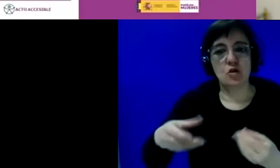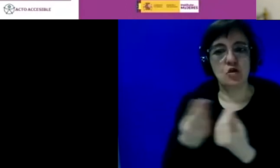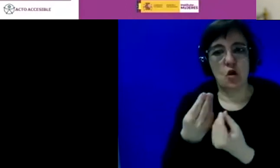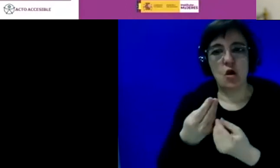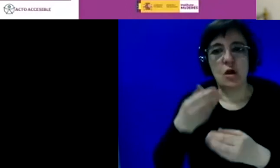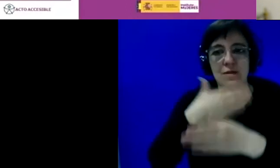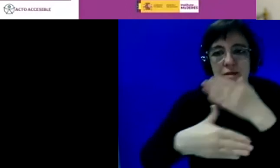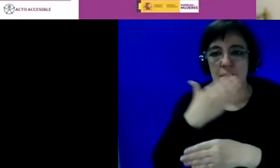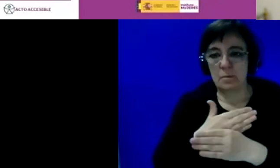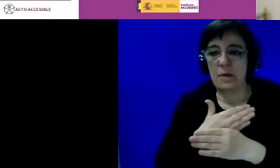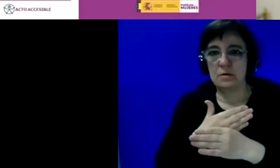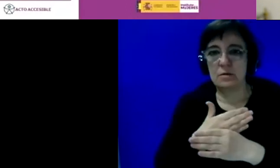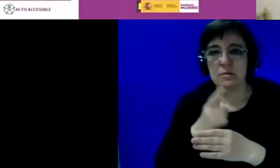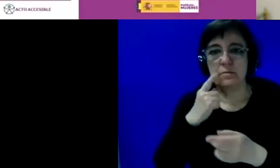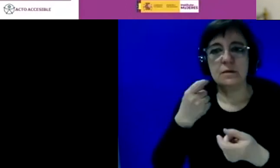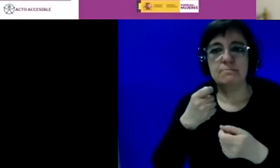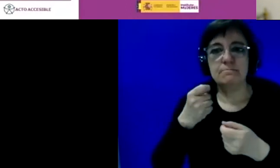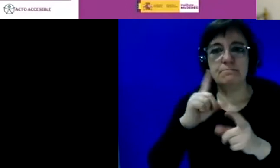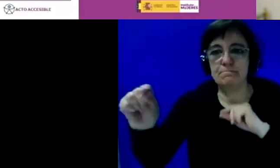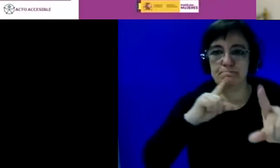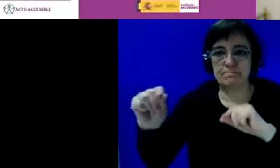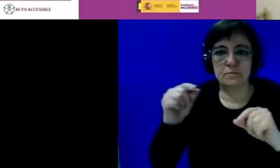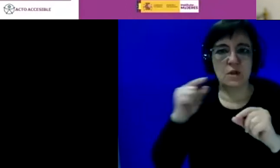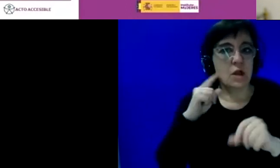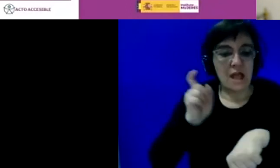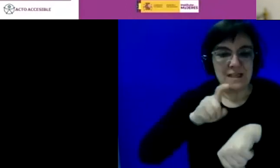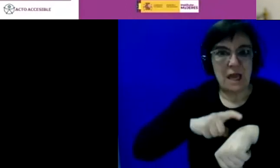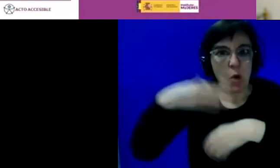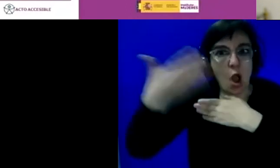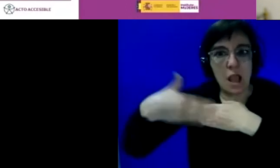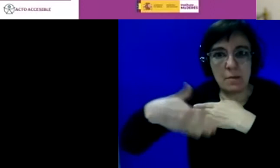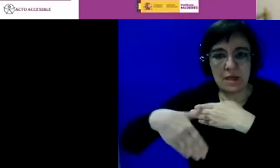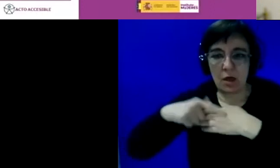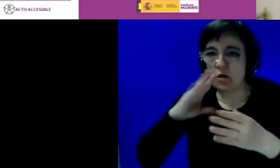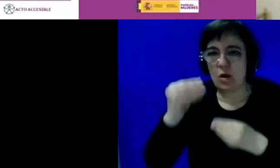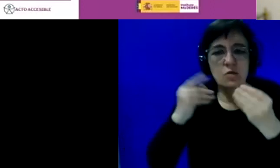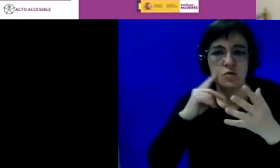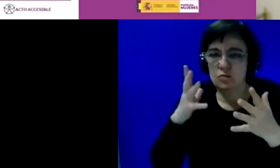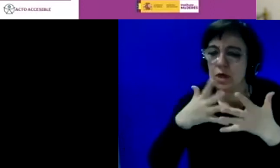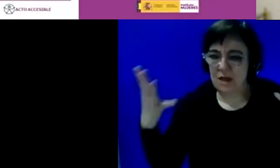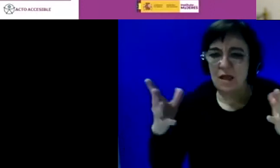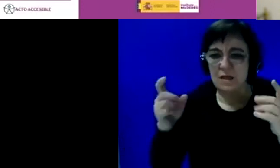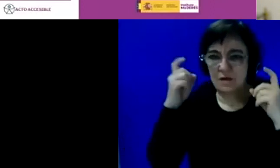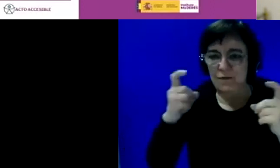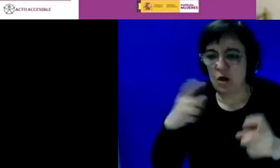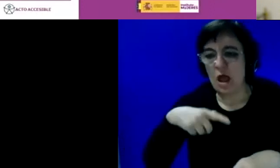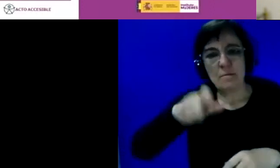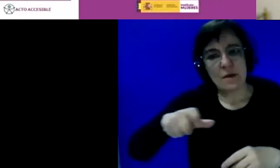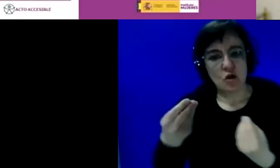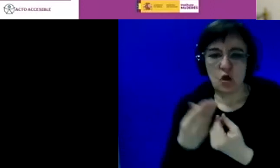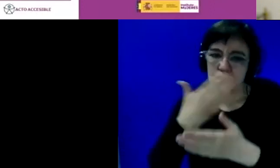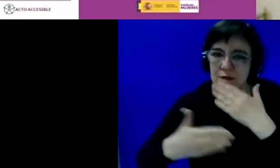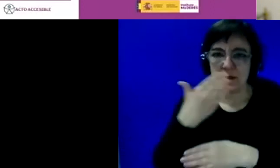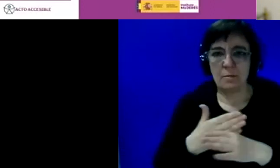time. Incredible efforts are being made. People with disabilities are in a state of shock. Many of them do not come